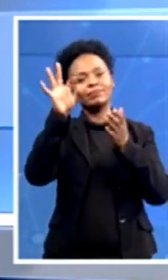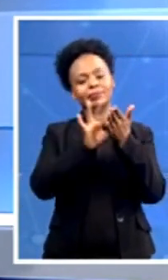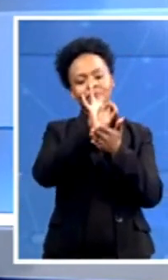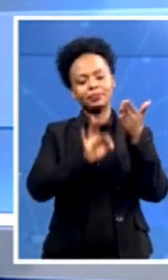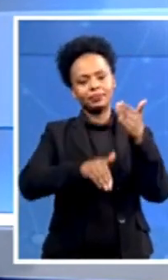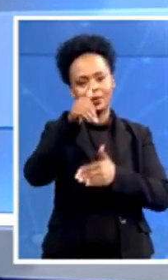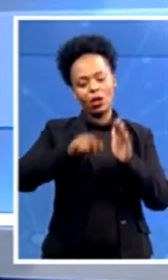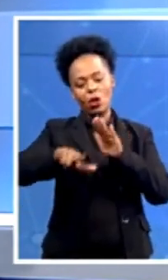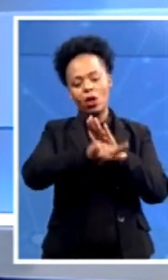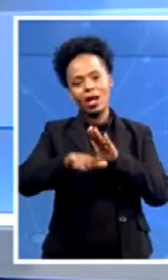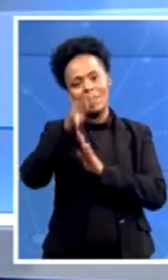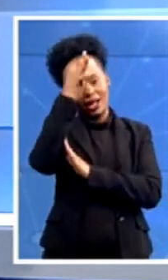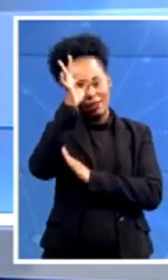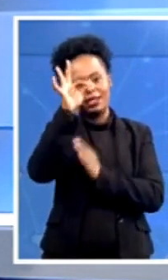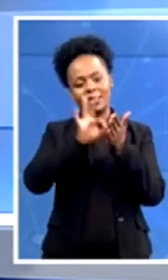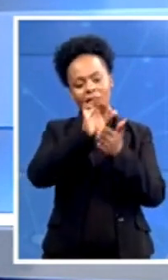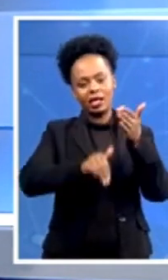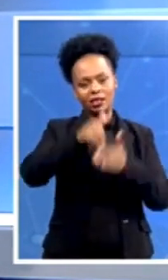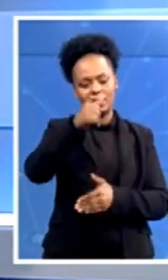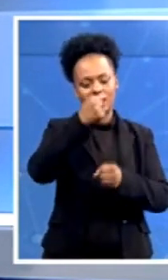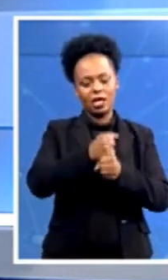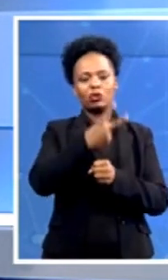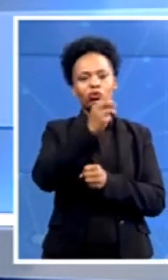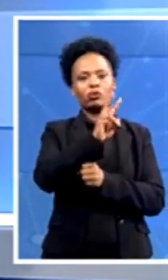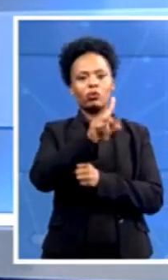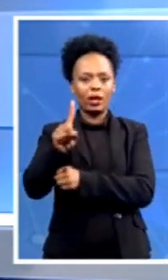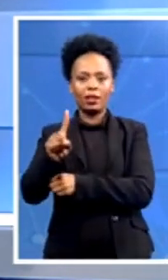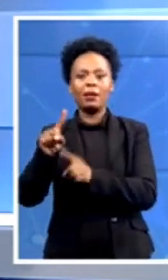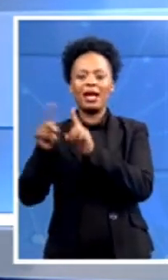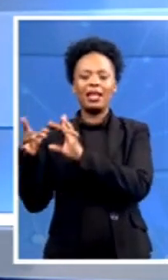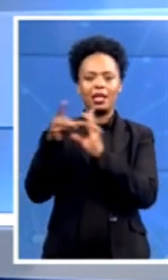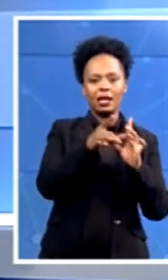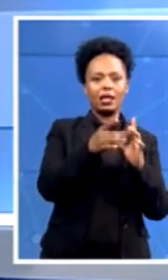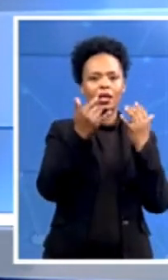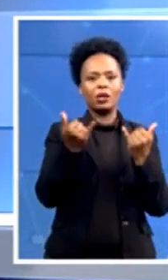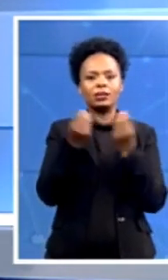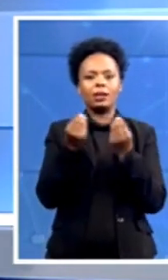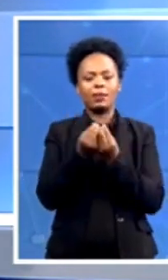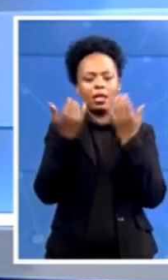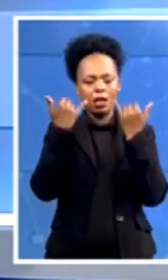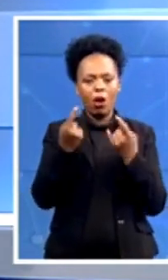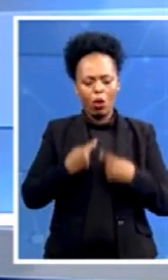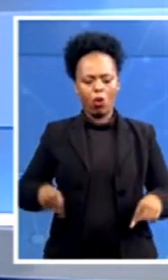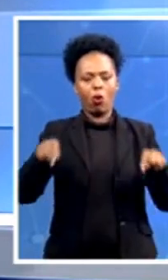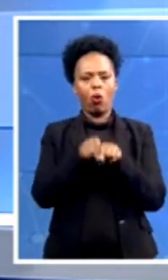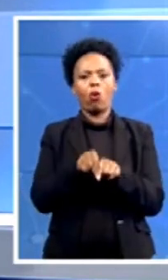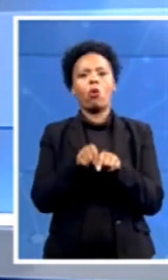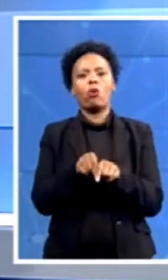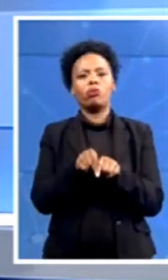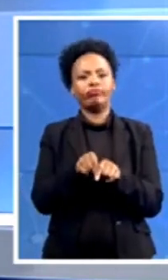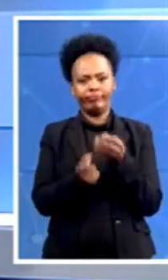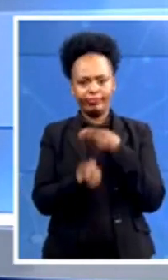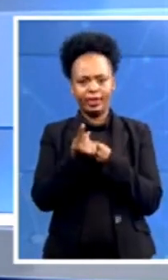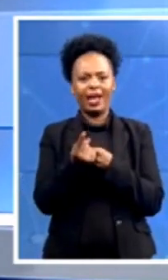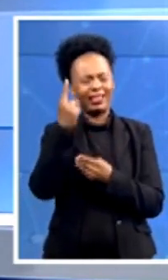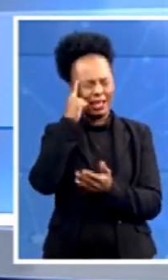while. But linked to that is something that we're all dealing with. And I guess it is a factor, right, in these elections